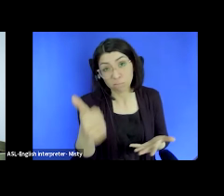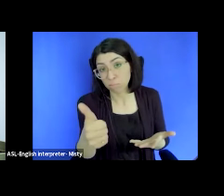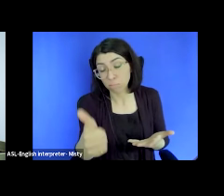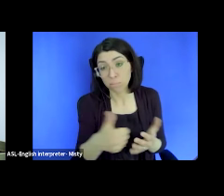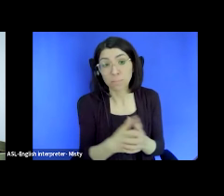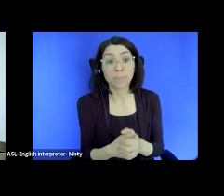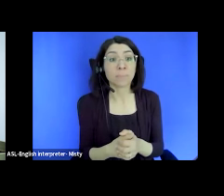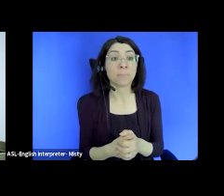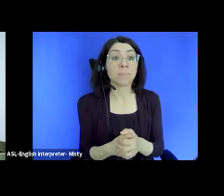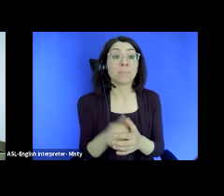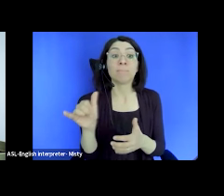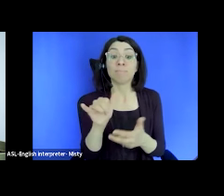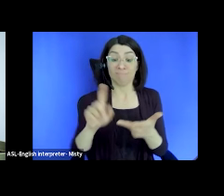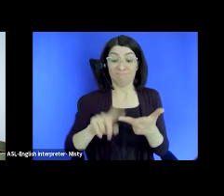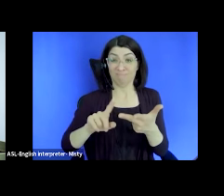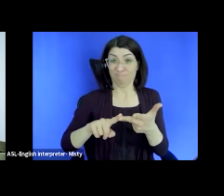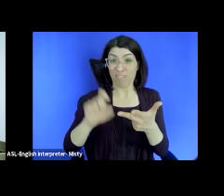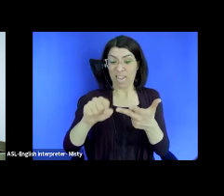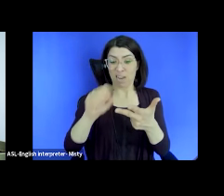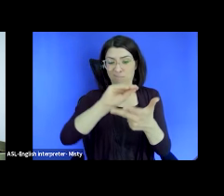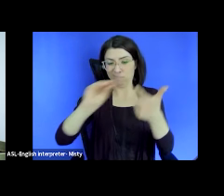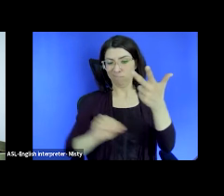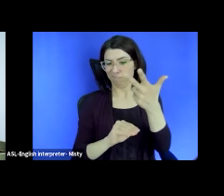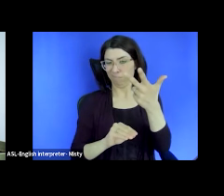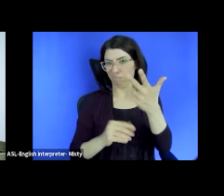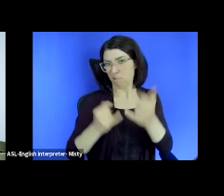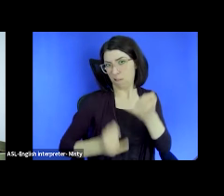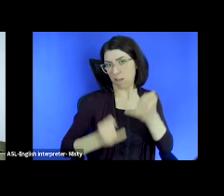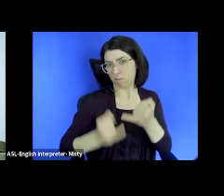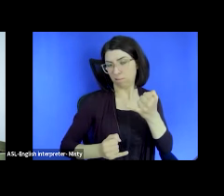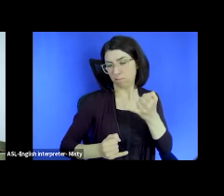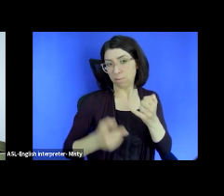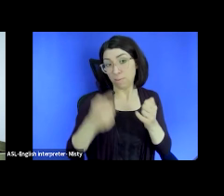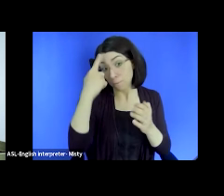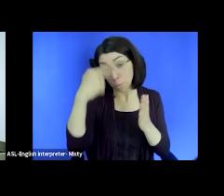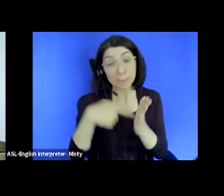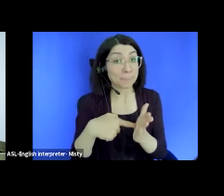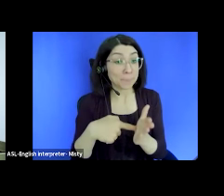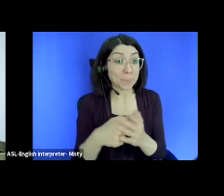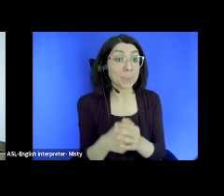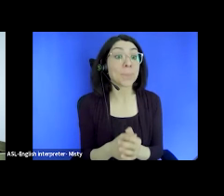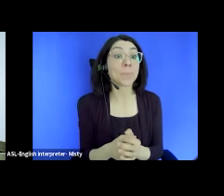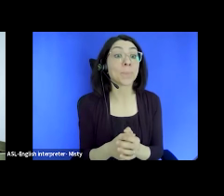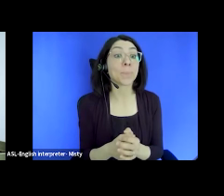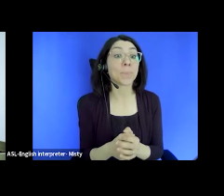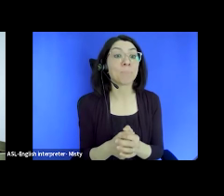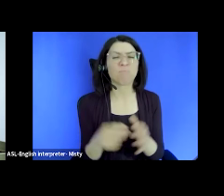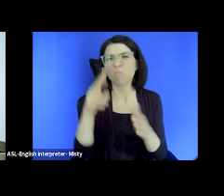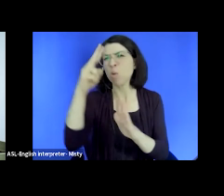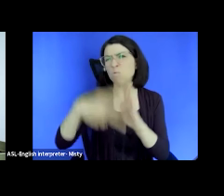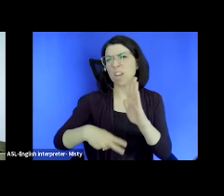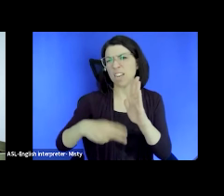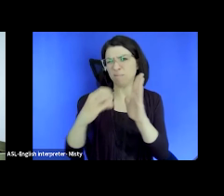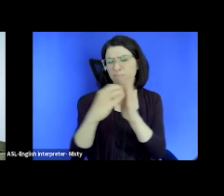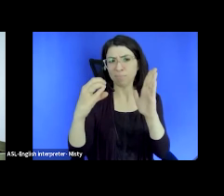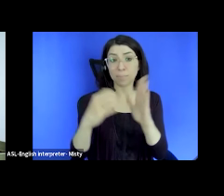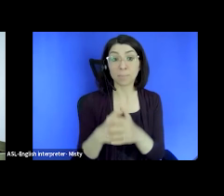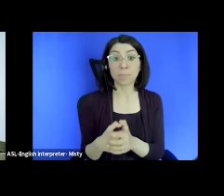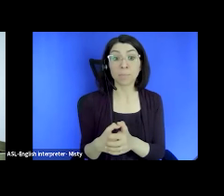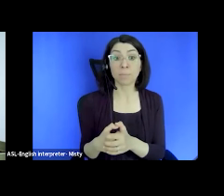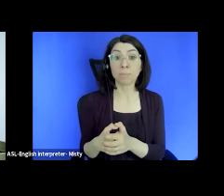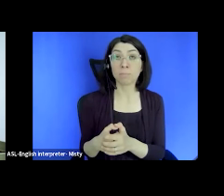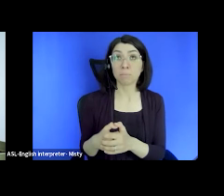this last as well. So step 3 can happen at the very end. So to give you an example of this, it says she has said no to me